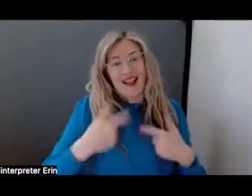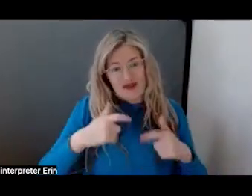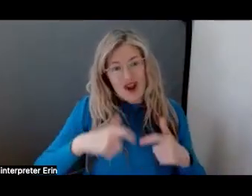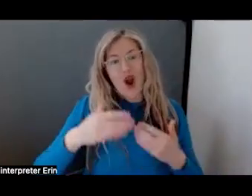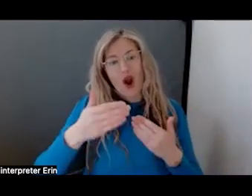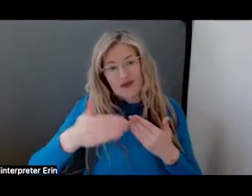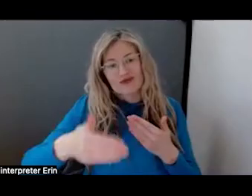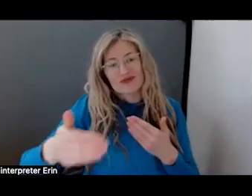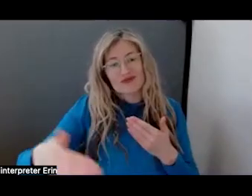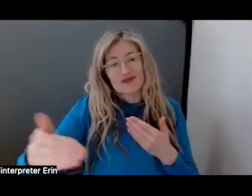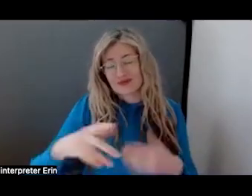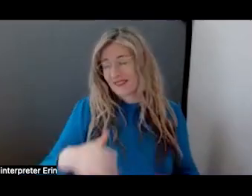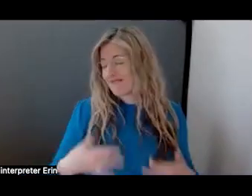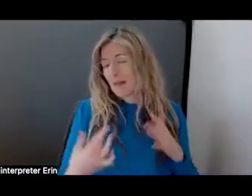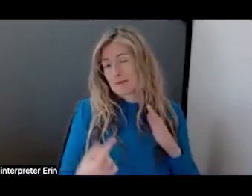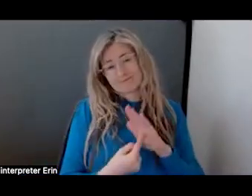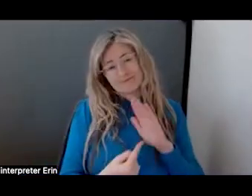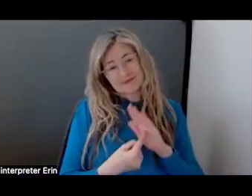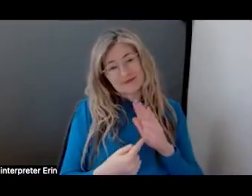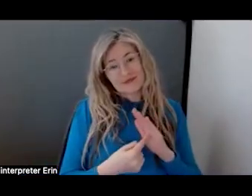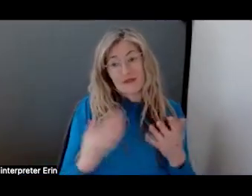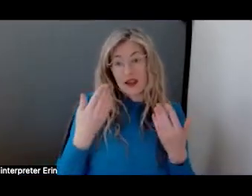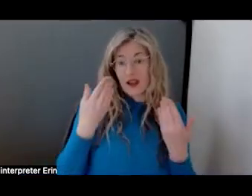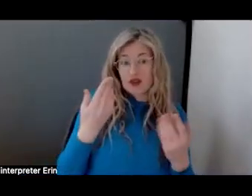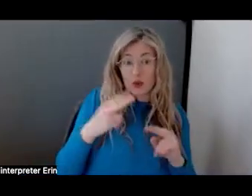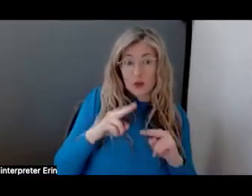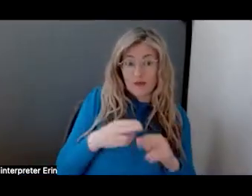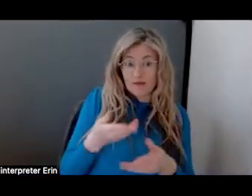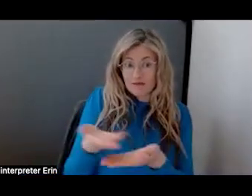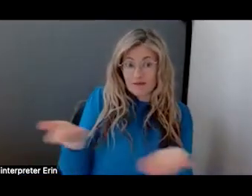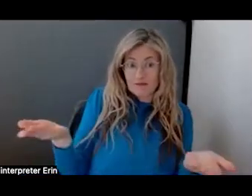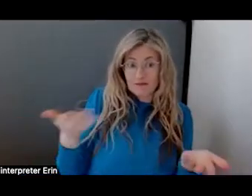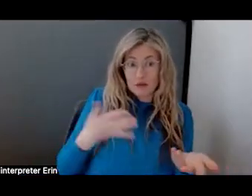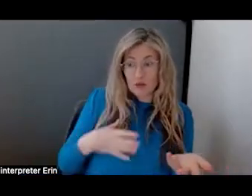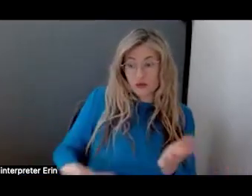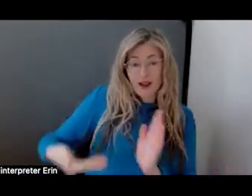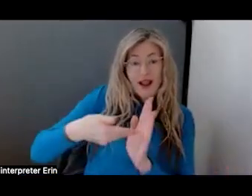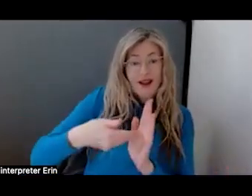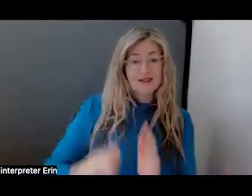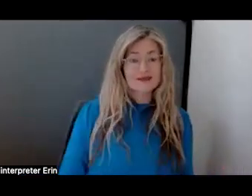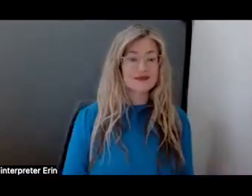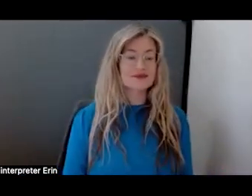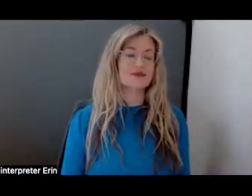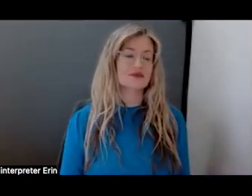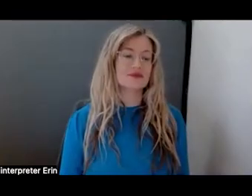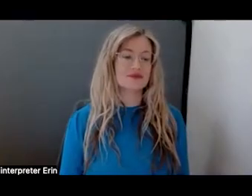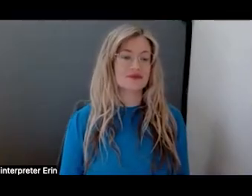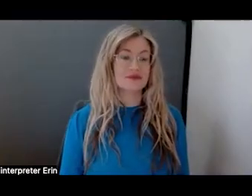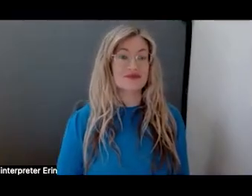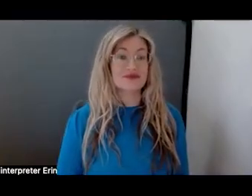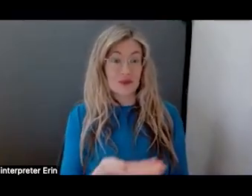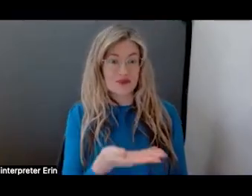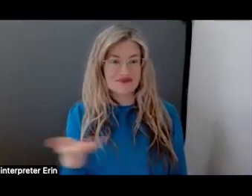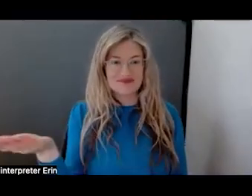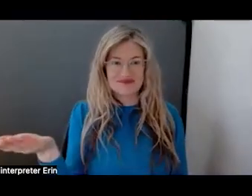is fundamental. I don't know whether other panelists want to take the floor. Sì, c'era una delle domande che ci I'm siamo happy. Actually, Oh,